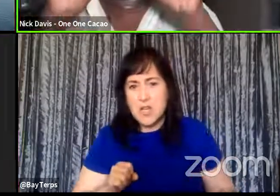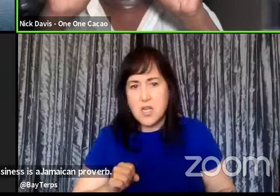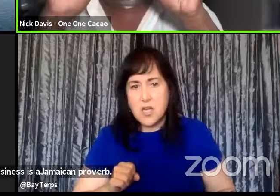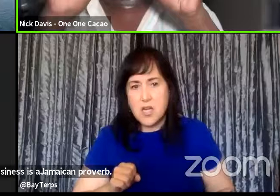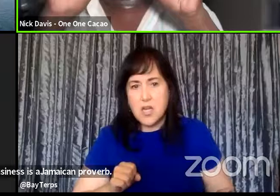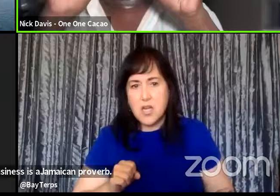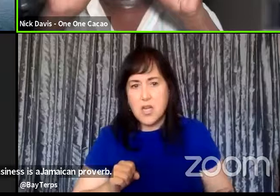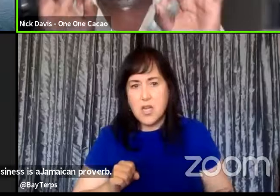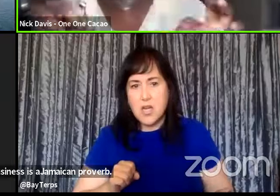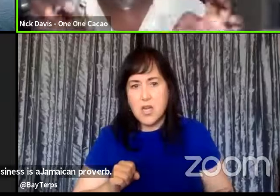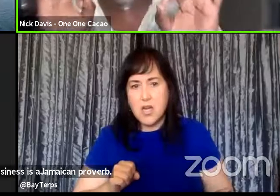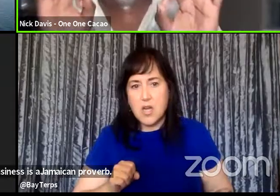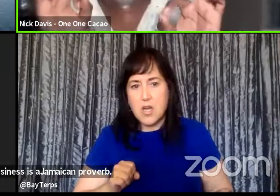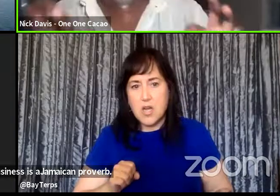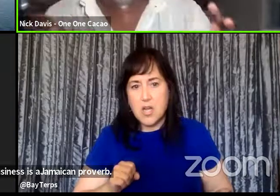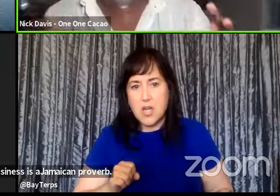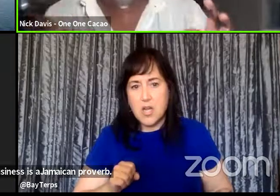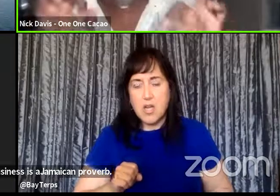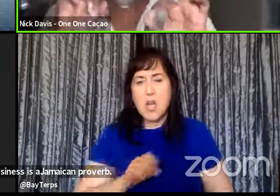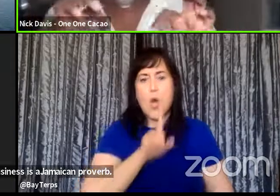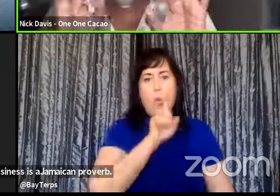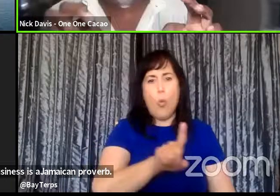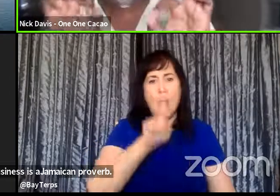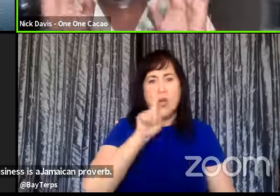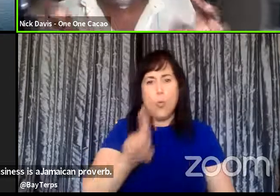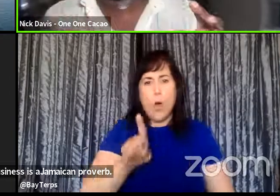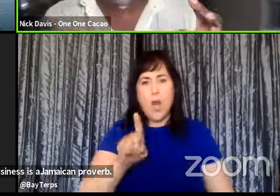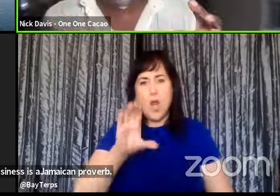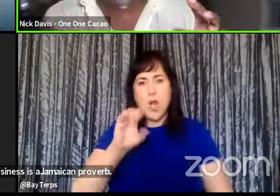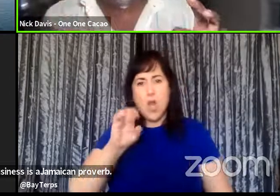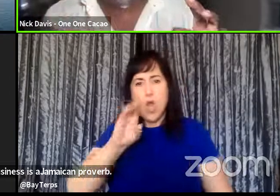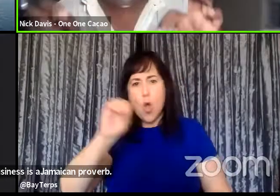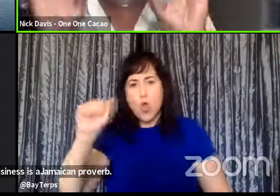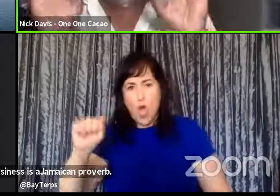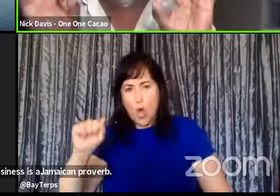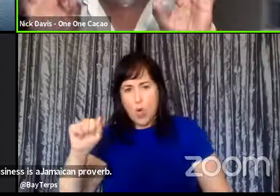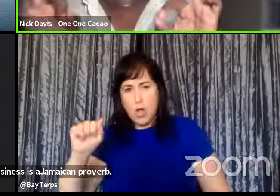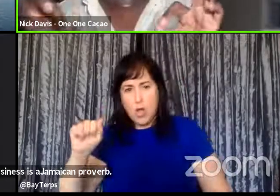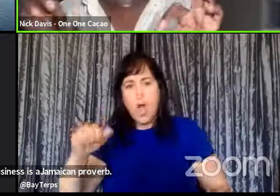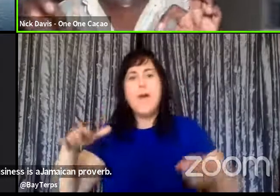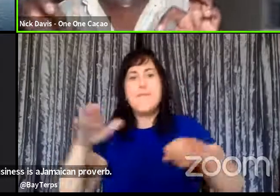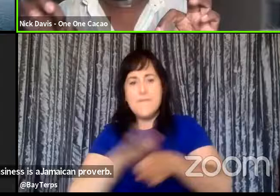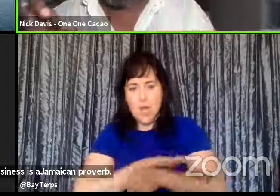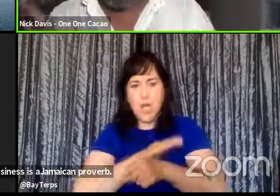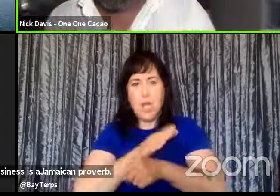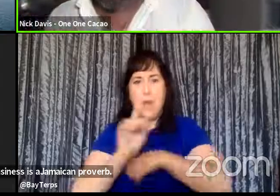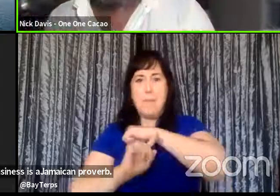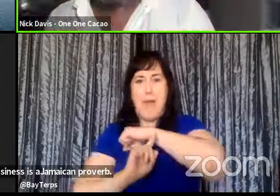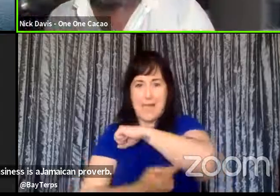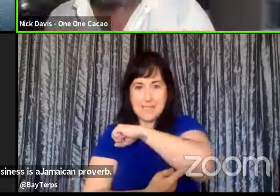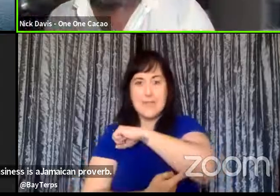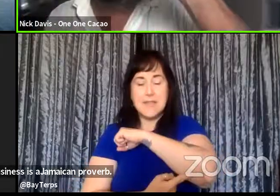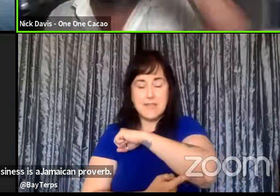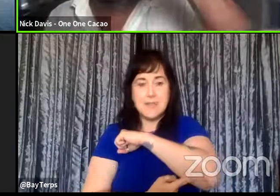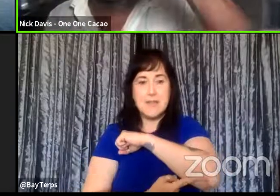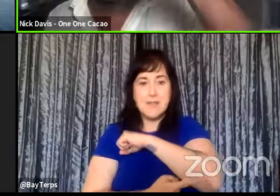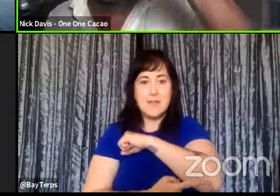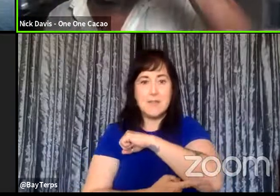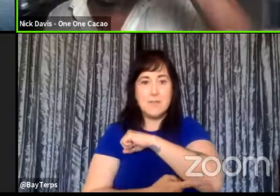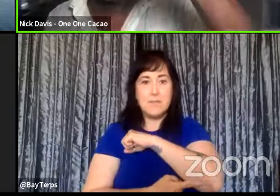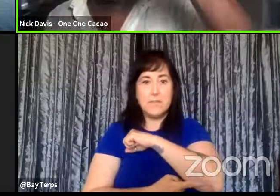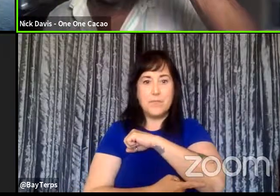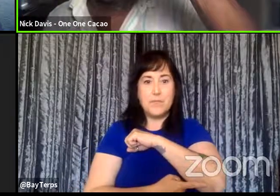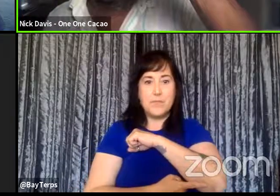it's 11 cocoa, full basket. 11 cocoa, full basket. What that means is